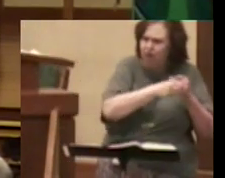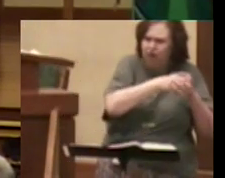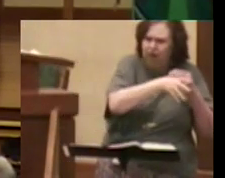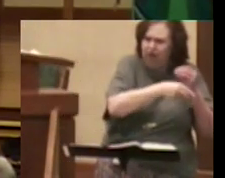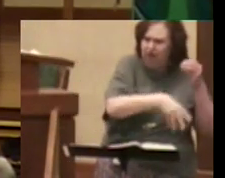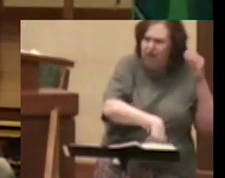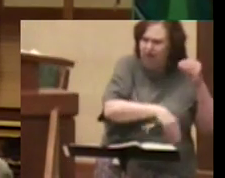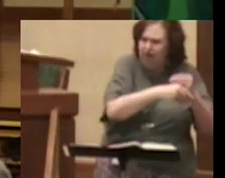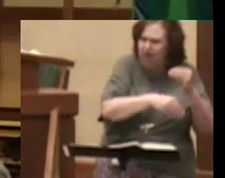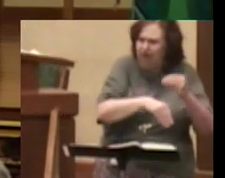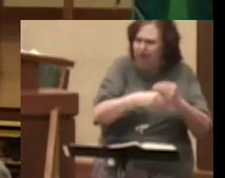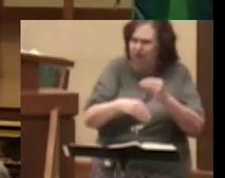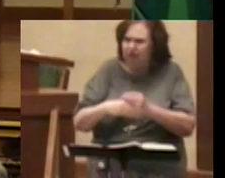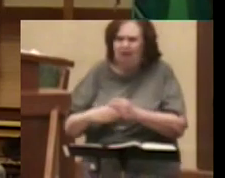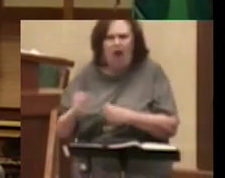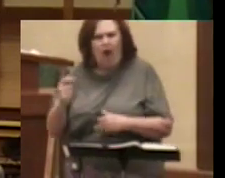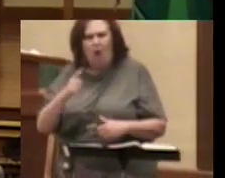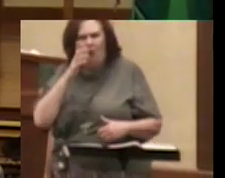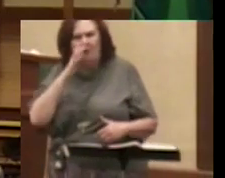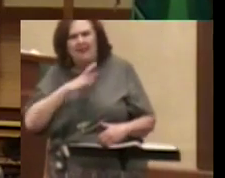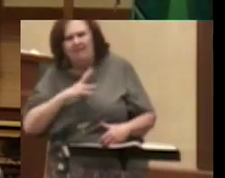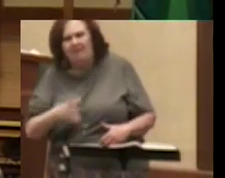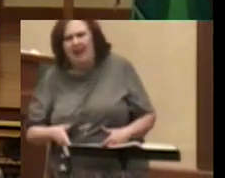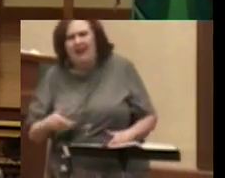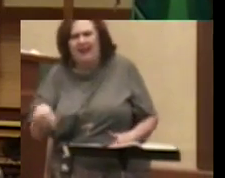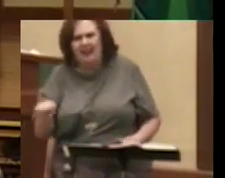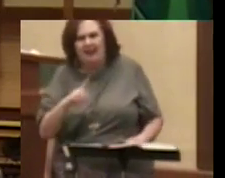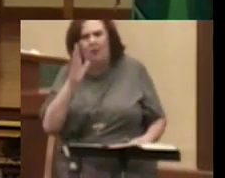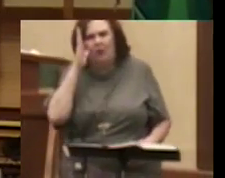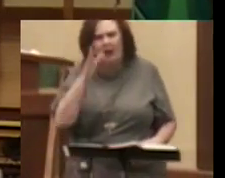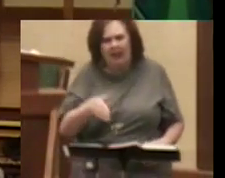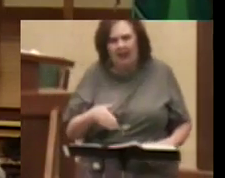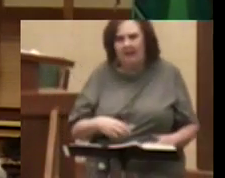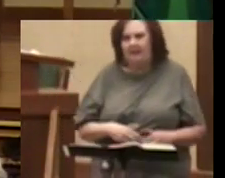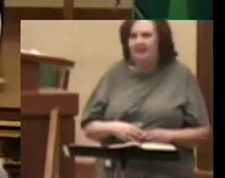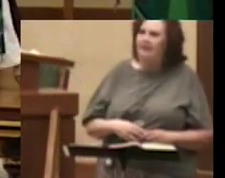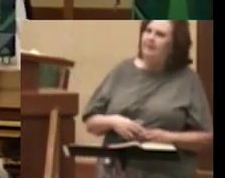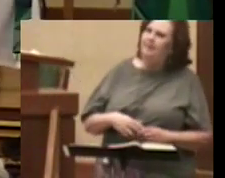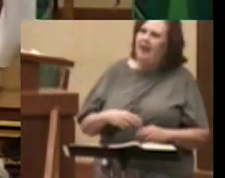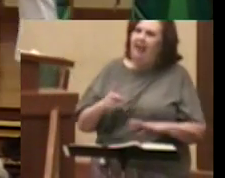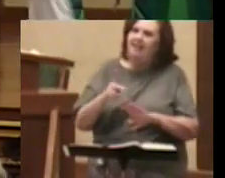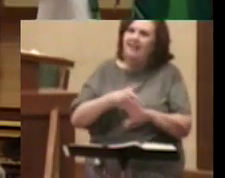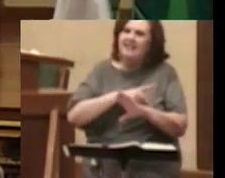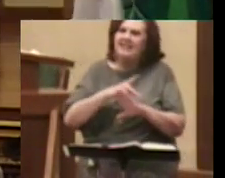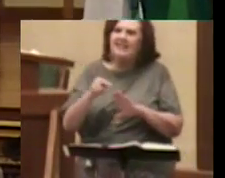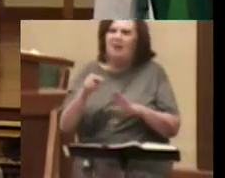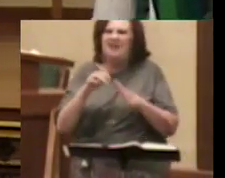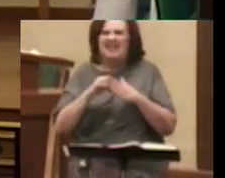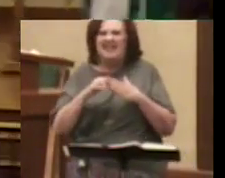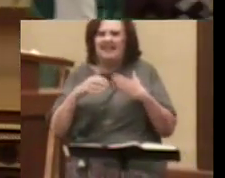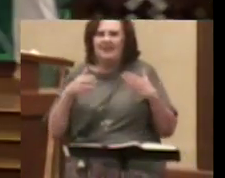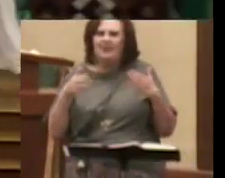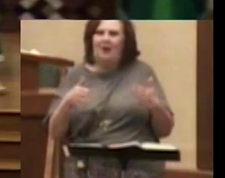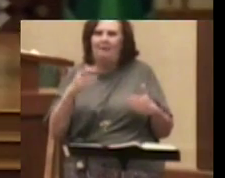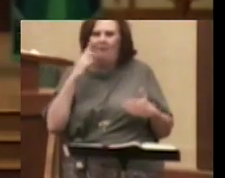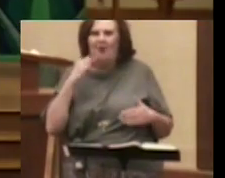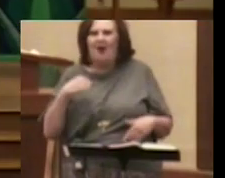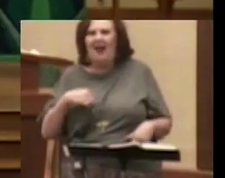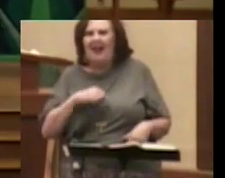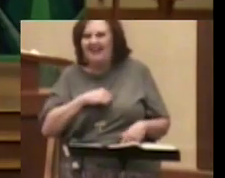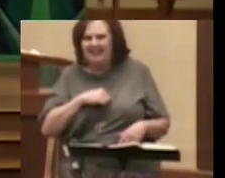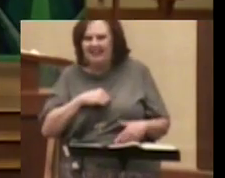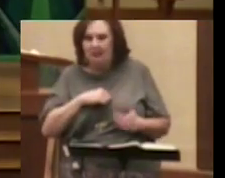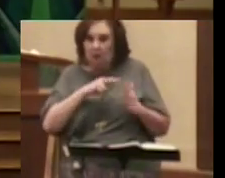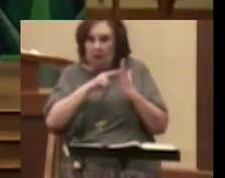words, all will be well. So then the Psalms function in this way for us. Whether